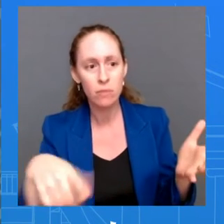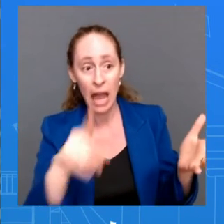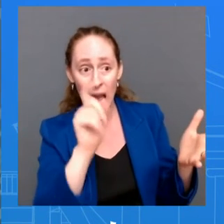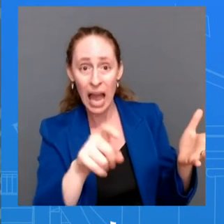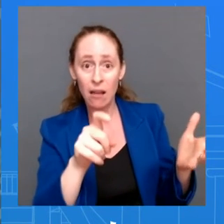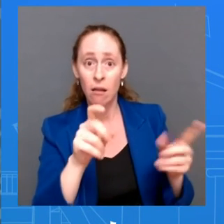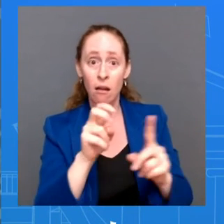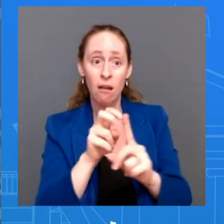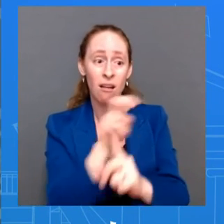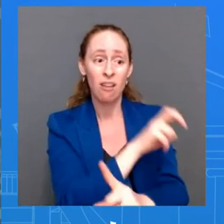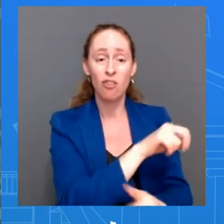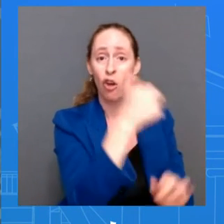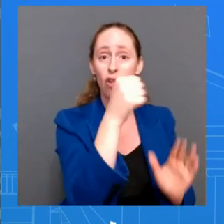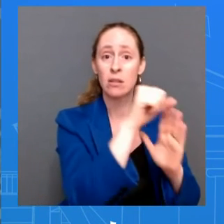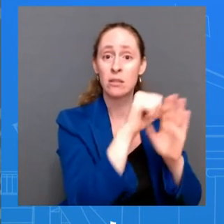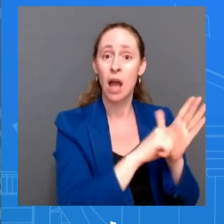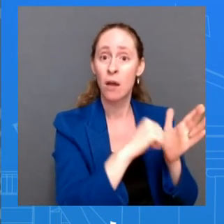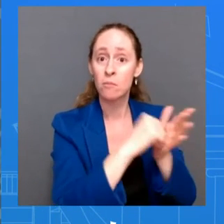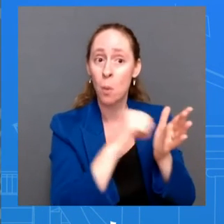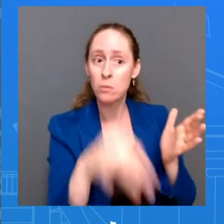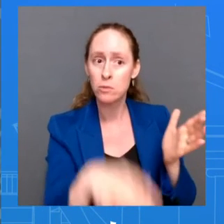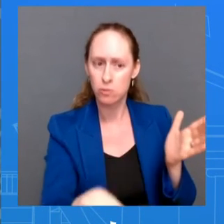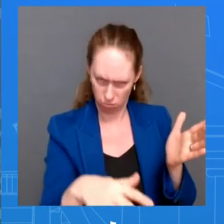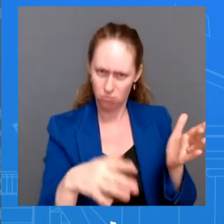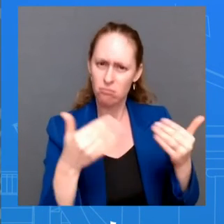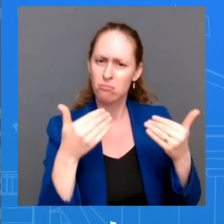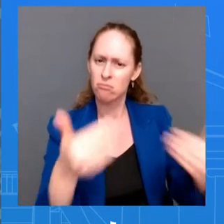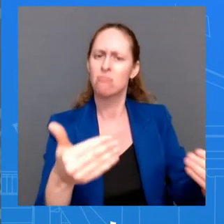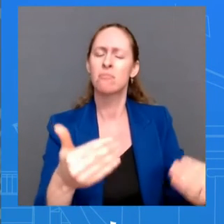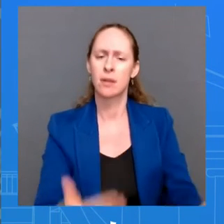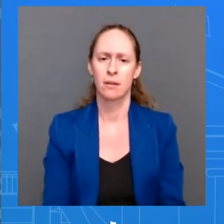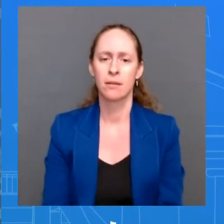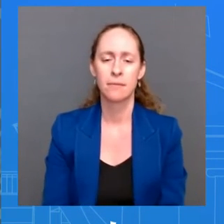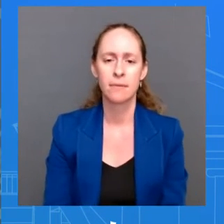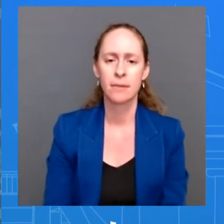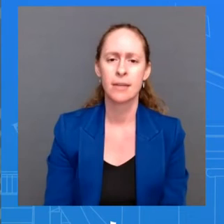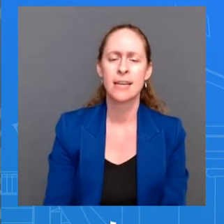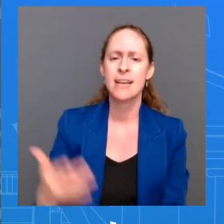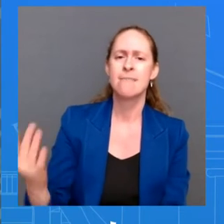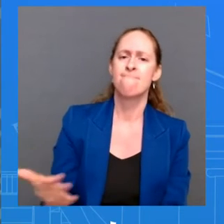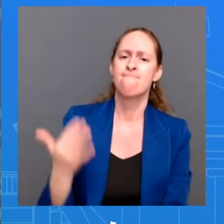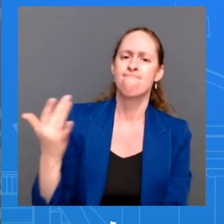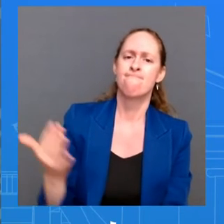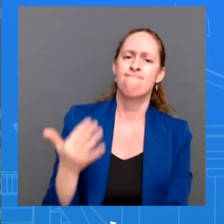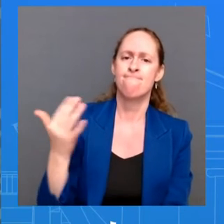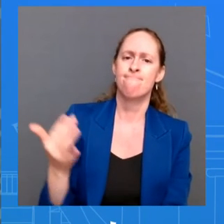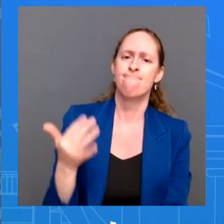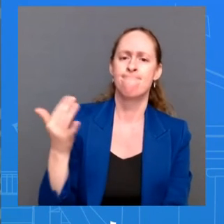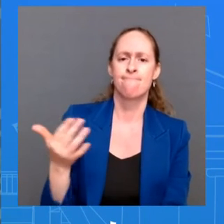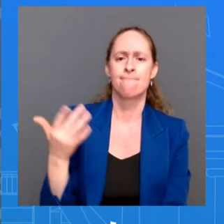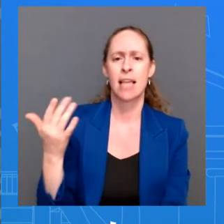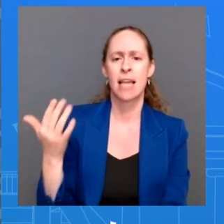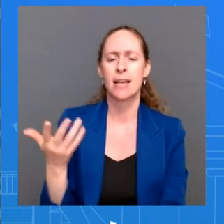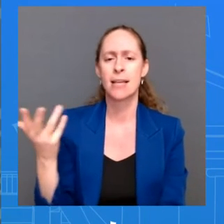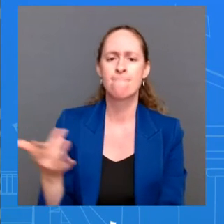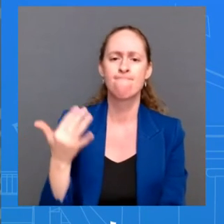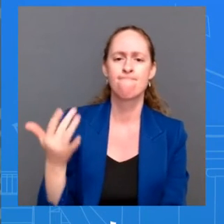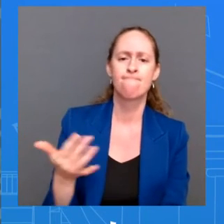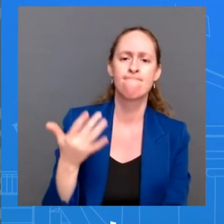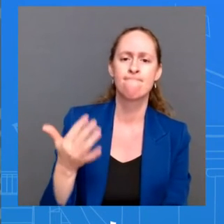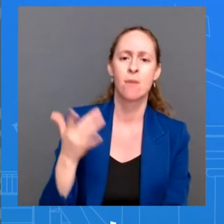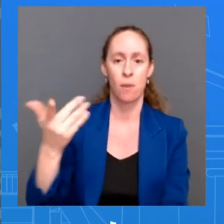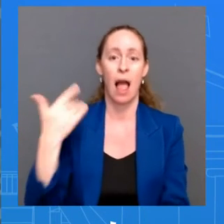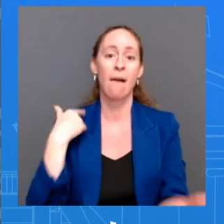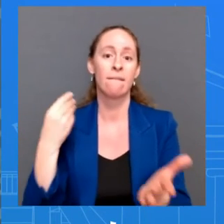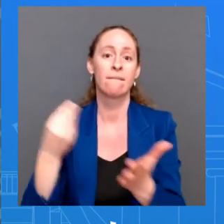And so I don't have much more to say on the HHS funding. This is something that the president has been very clear in making